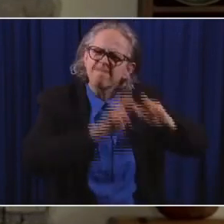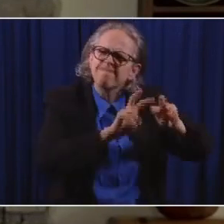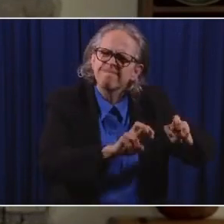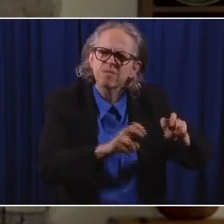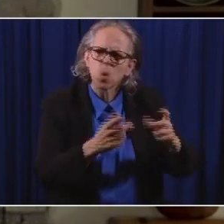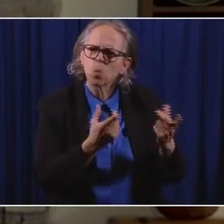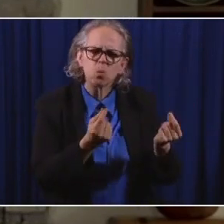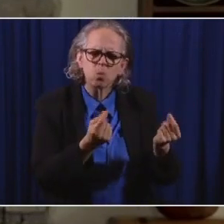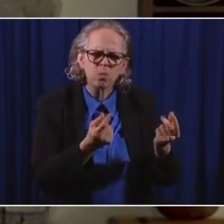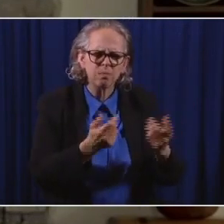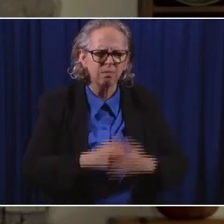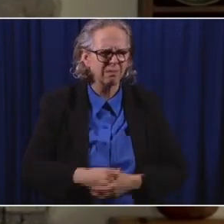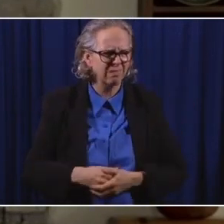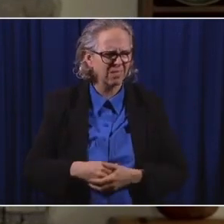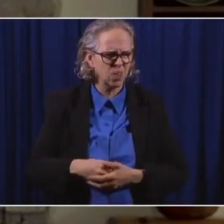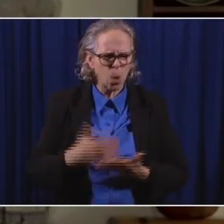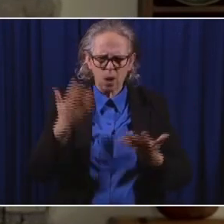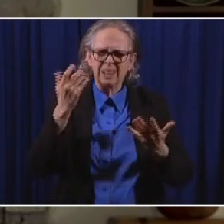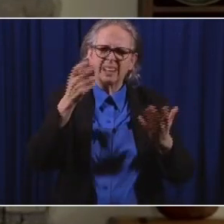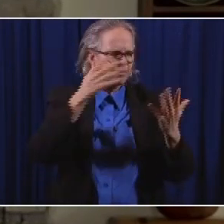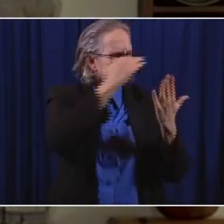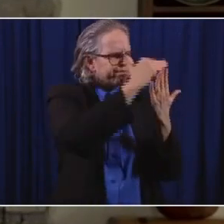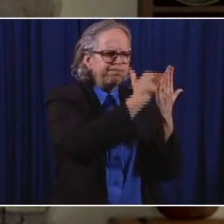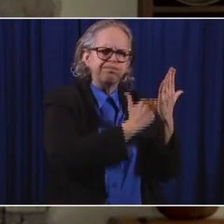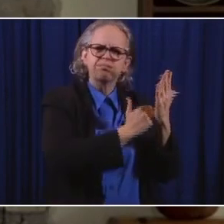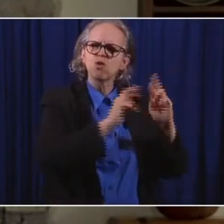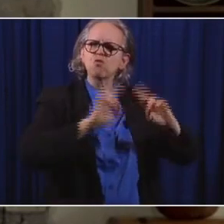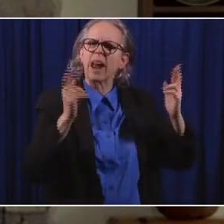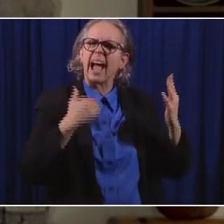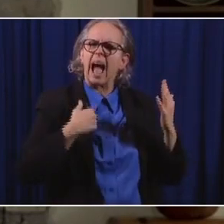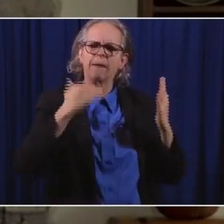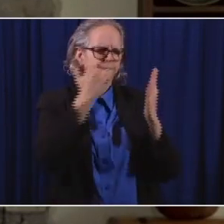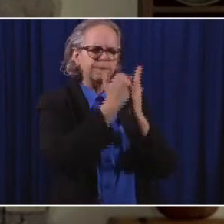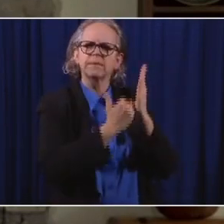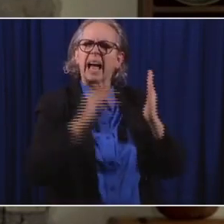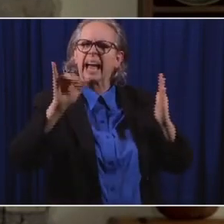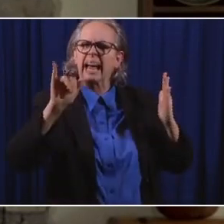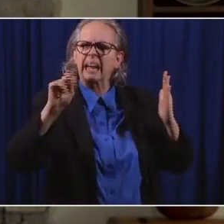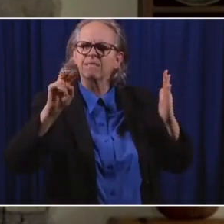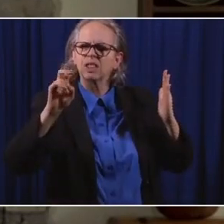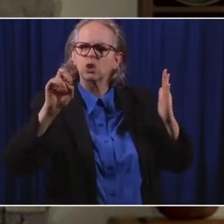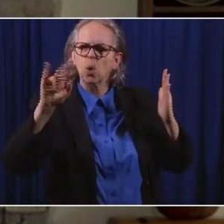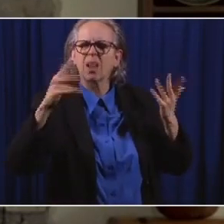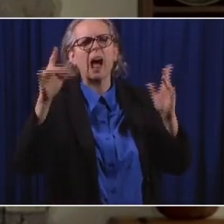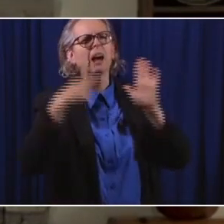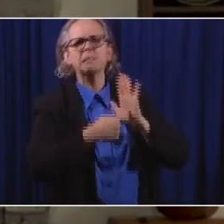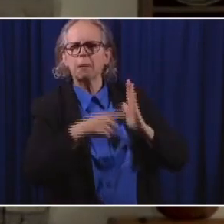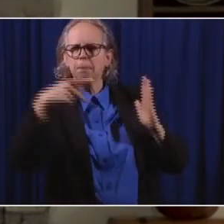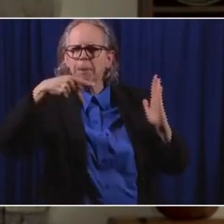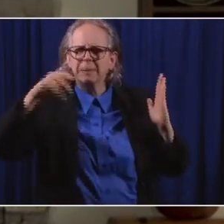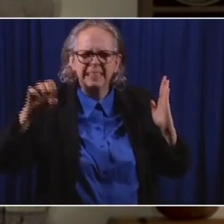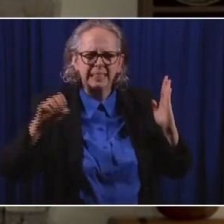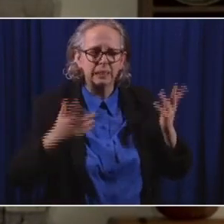to focus on what steps to take to turn the situation in their community around.